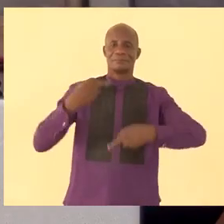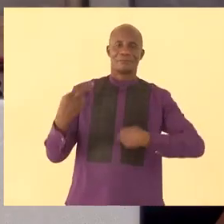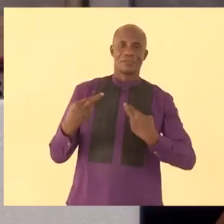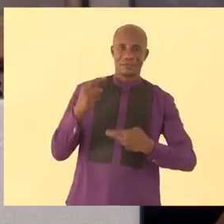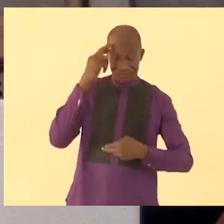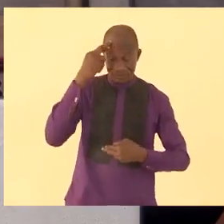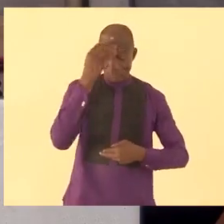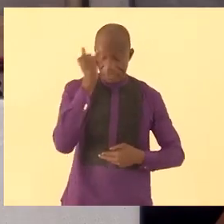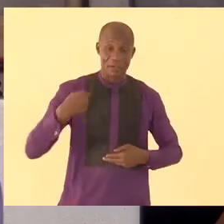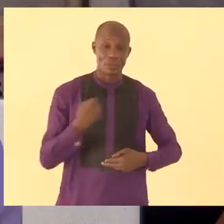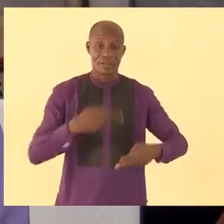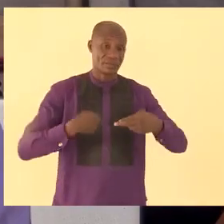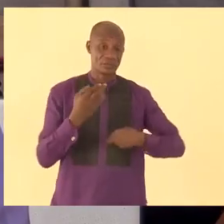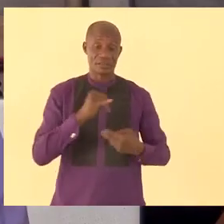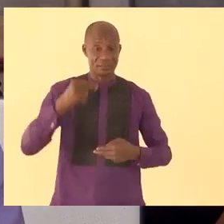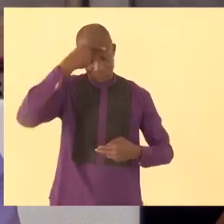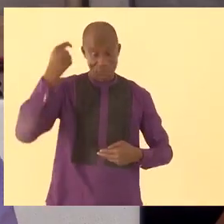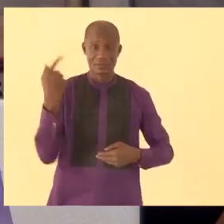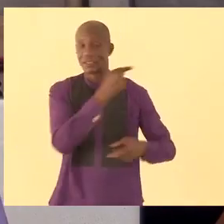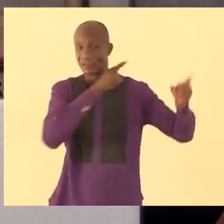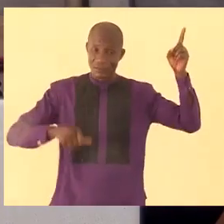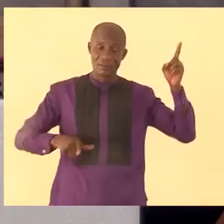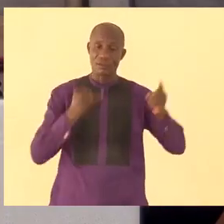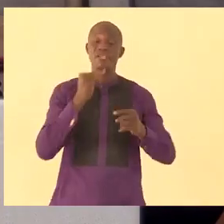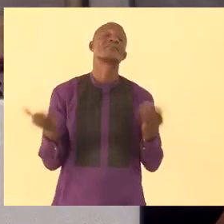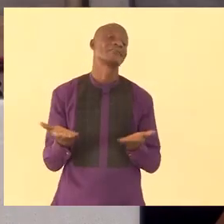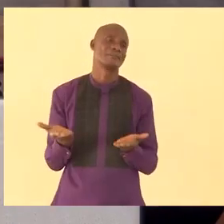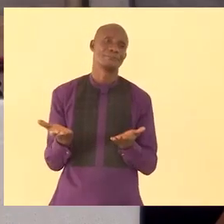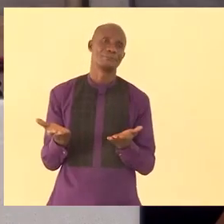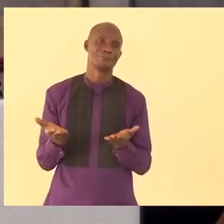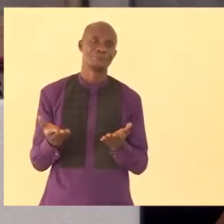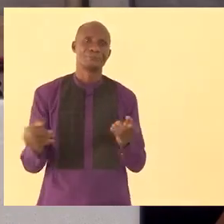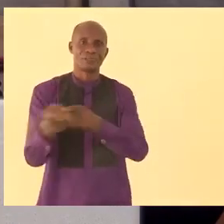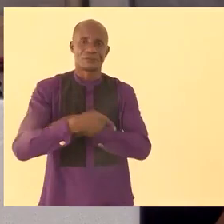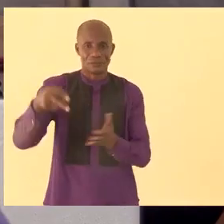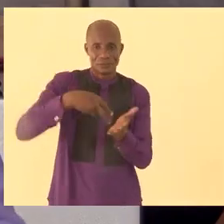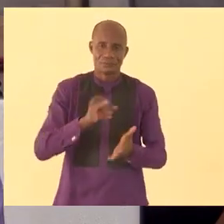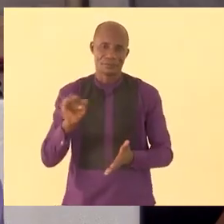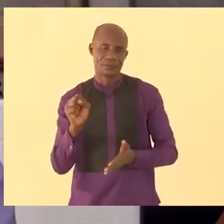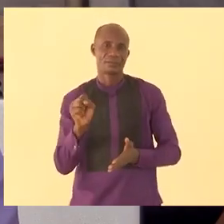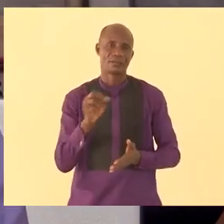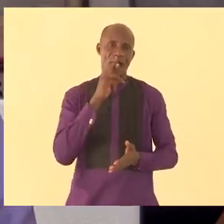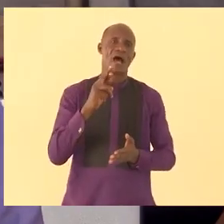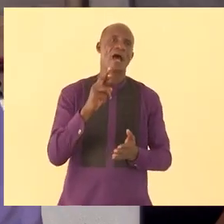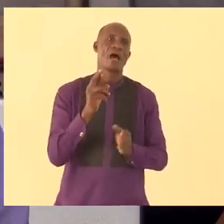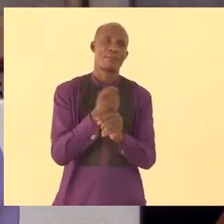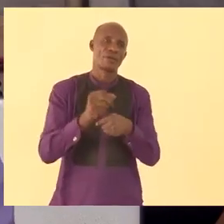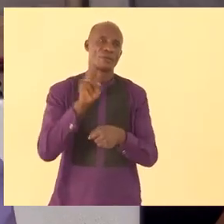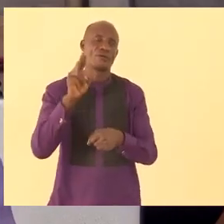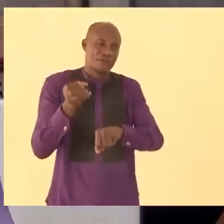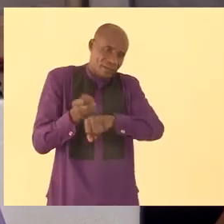Rejoice. The reason why we are rejoicing is because the Lord is near. Today's readings are dominated